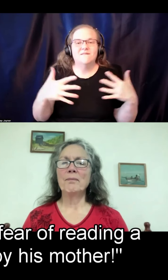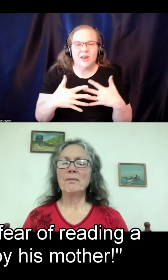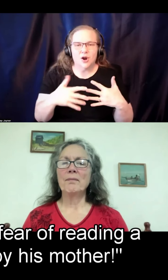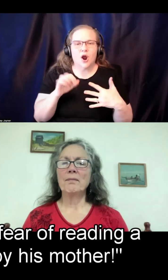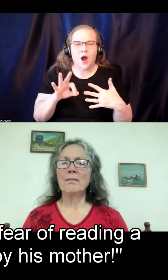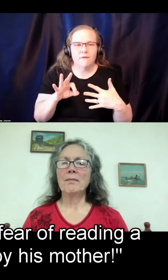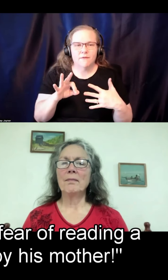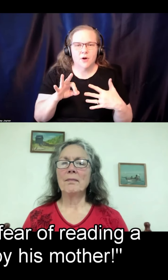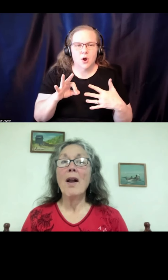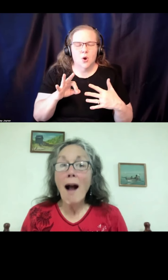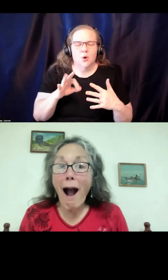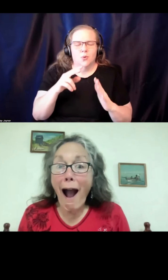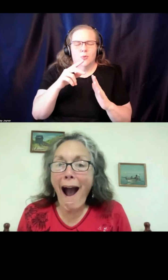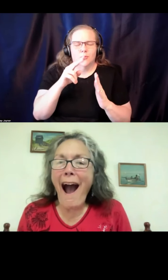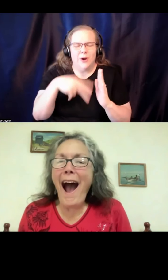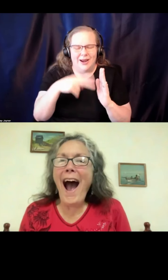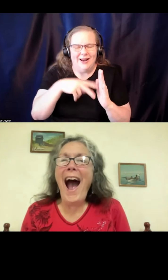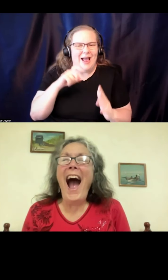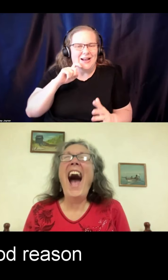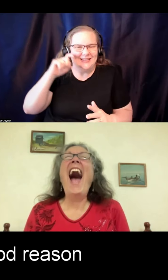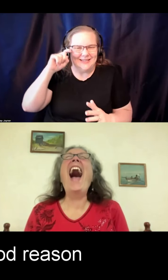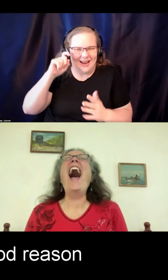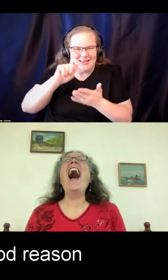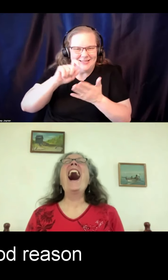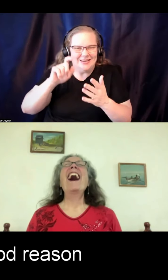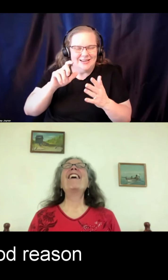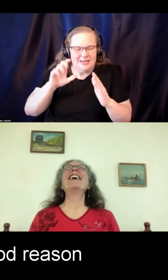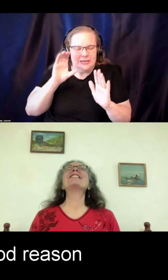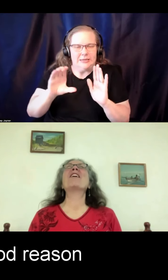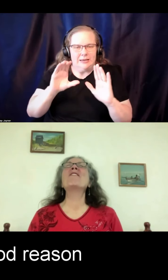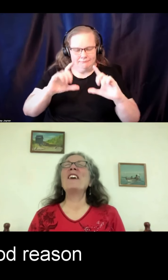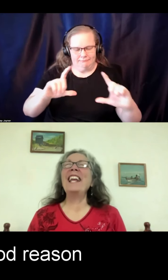a sex scene written by his mother." Oh.